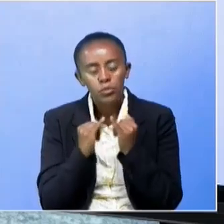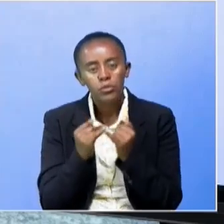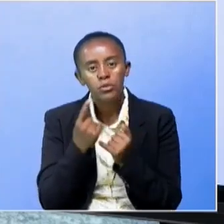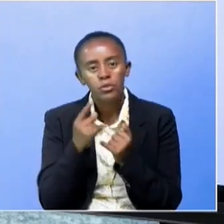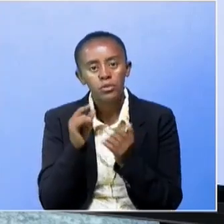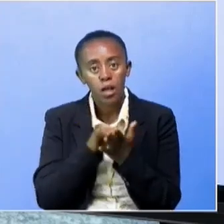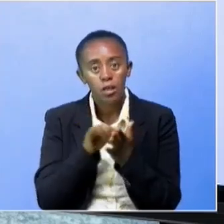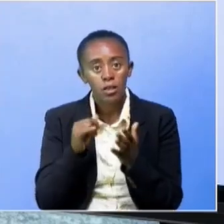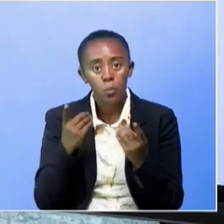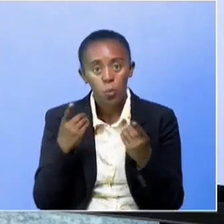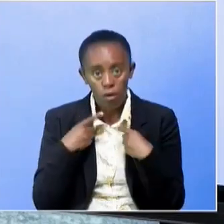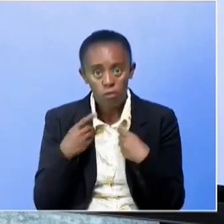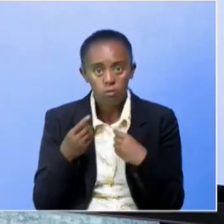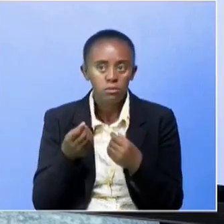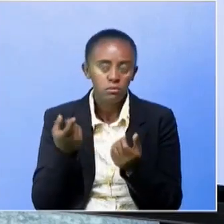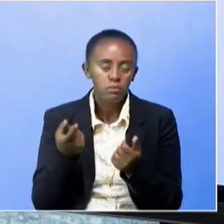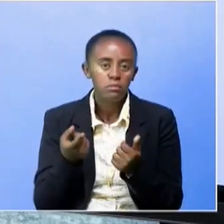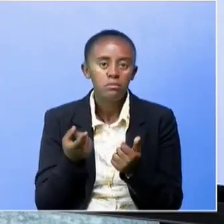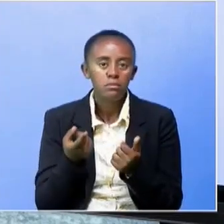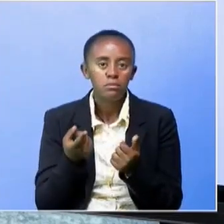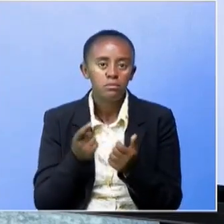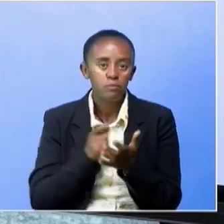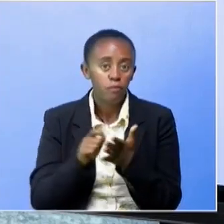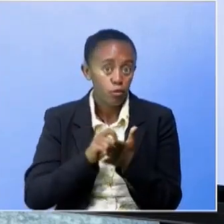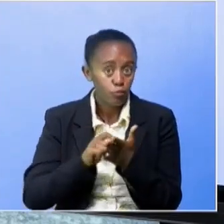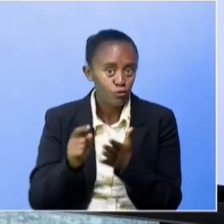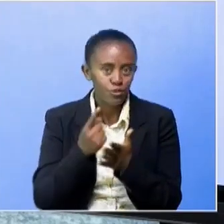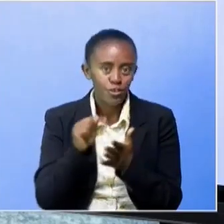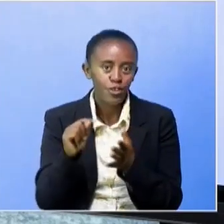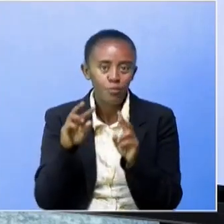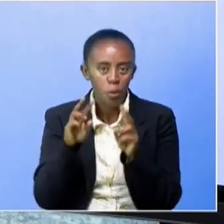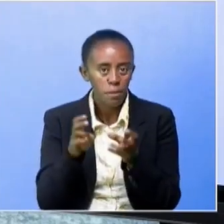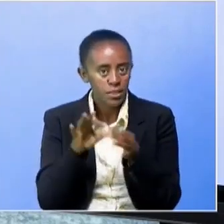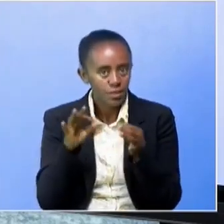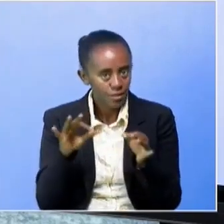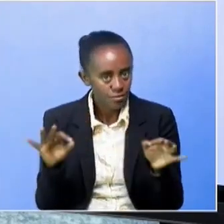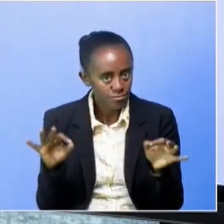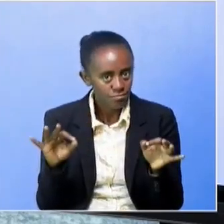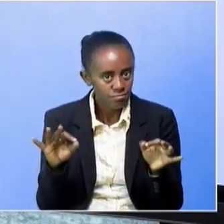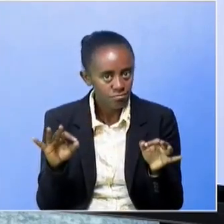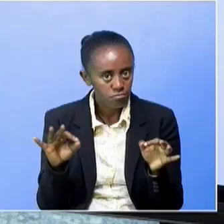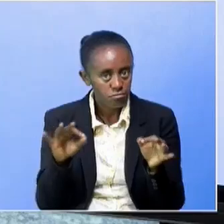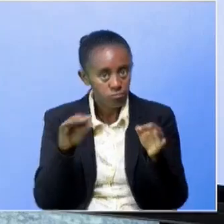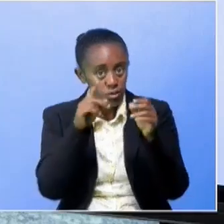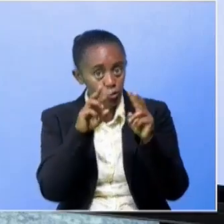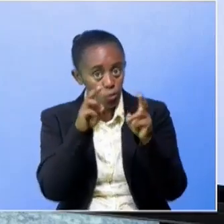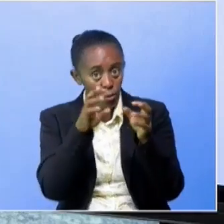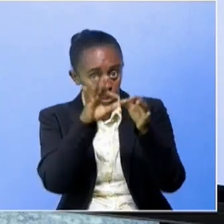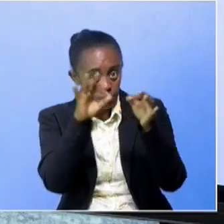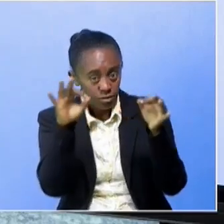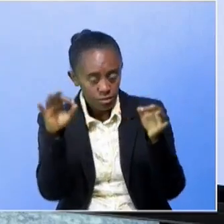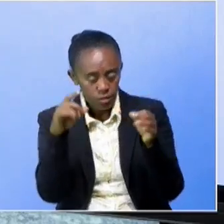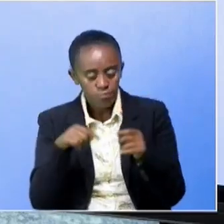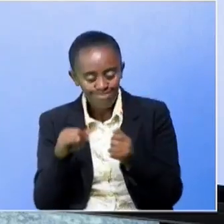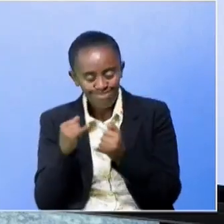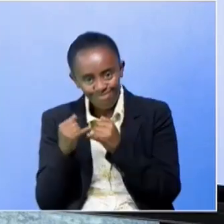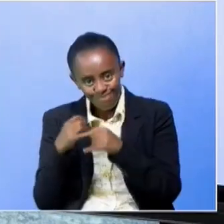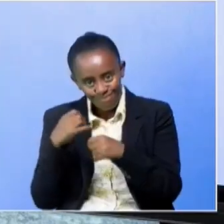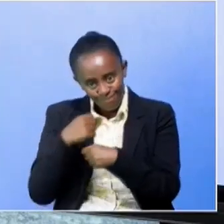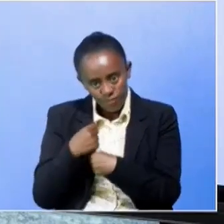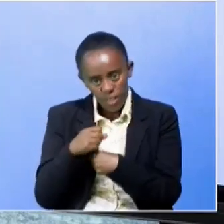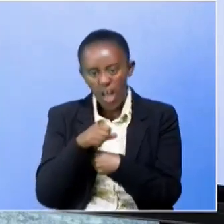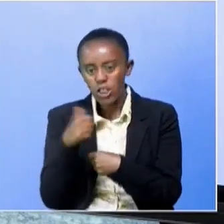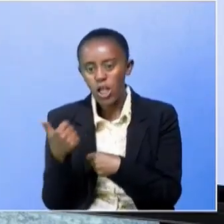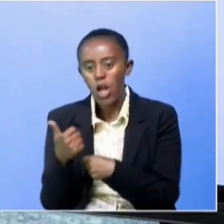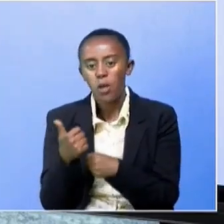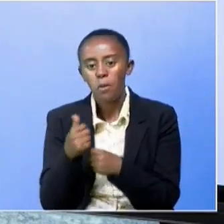we had when we first wrote the topic sentence. Okay? So it has to say it again in another way